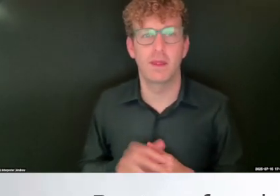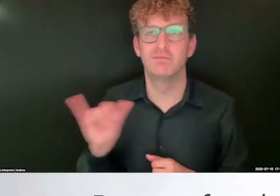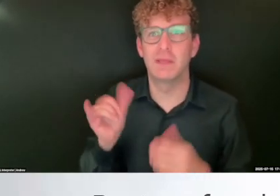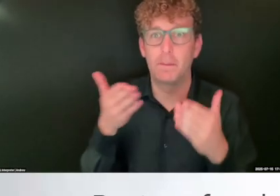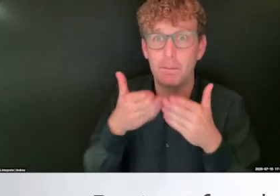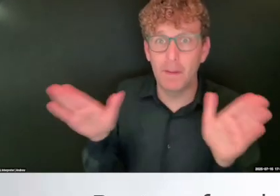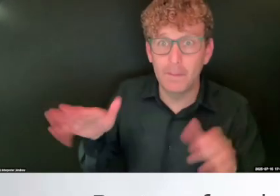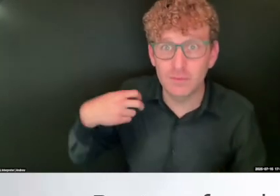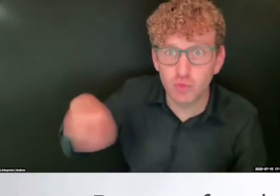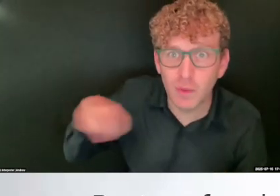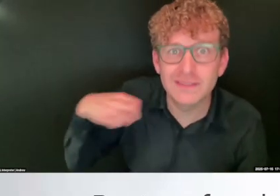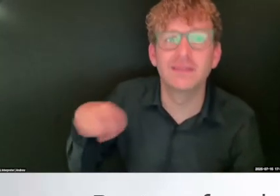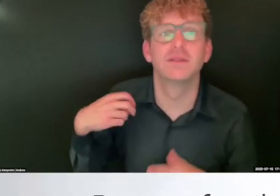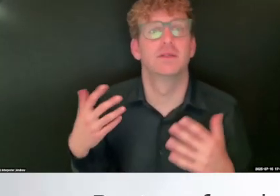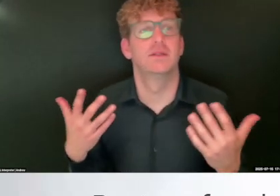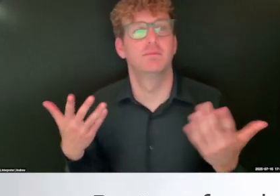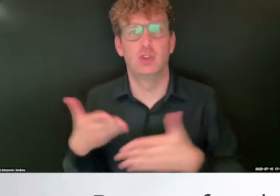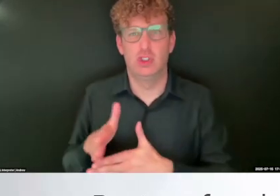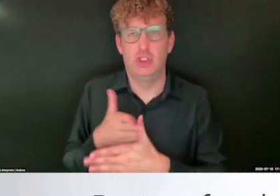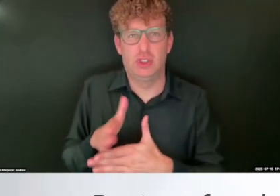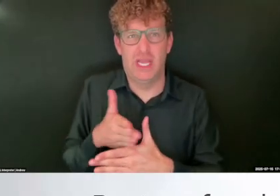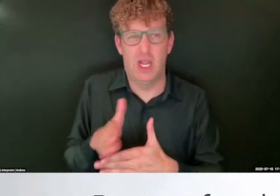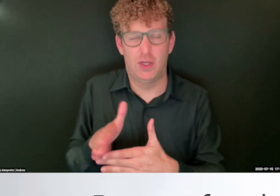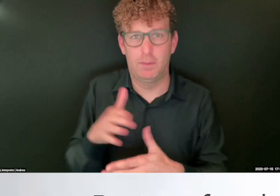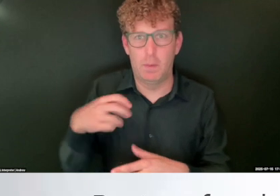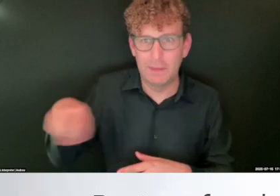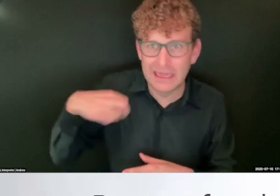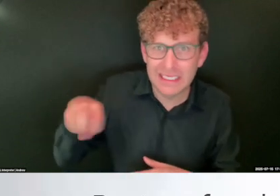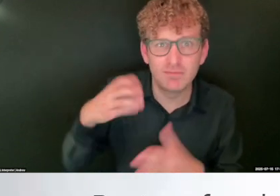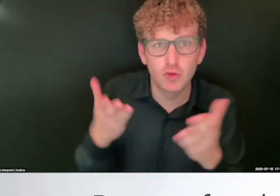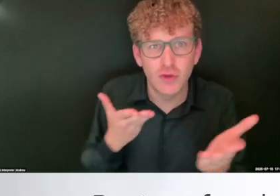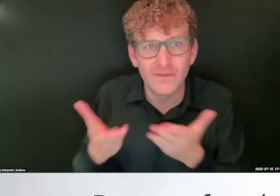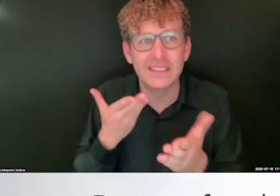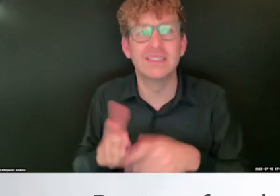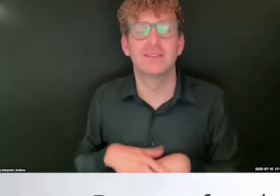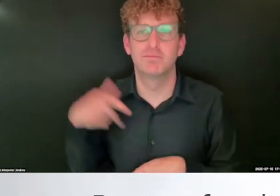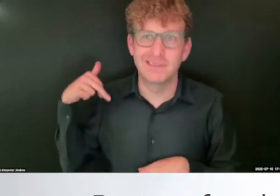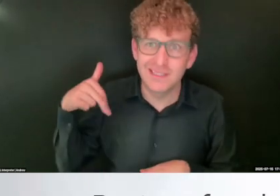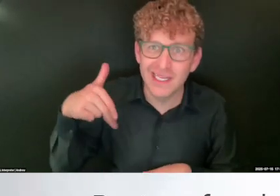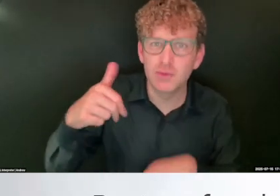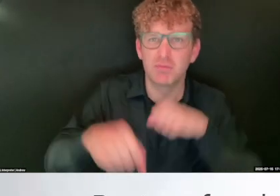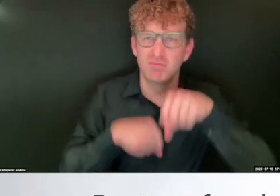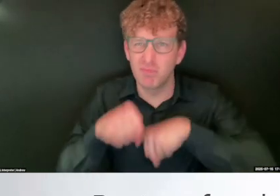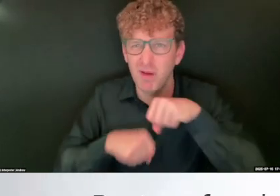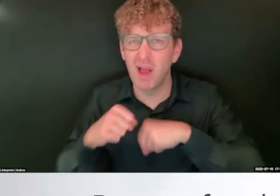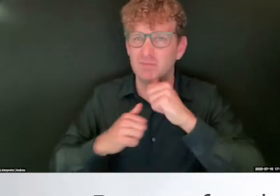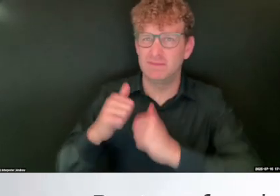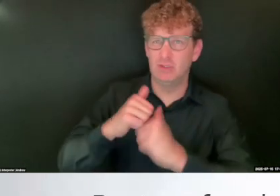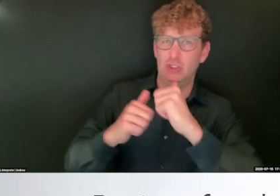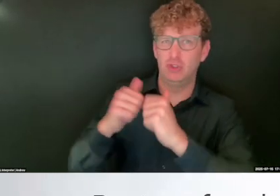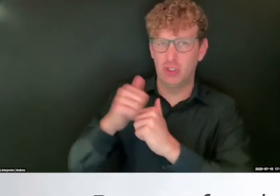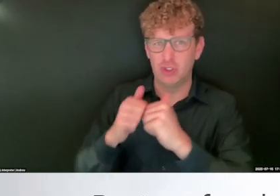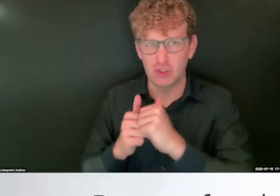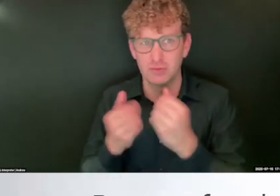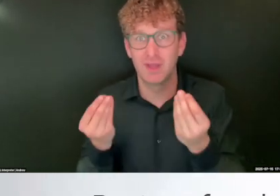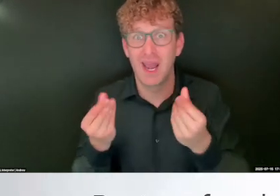pedestrian and bike infrastructure, land use planning and housing policy, workforce development, and clean transportation